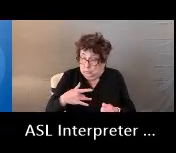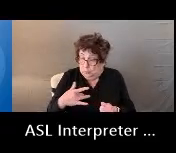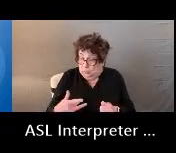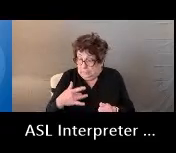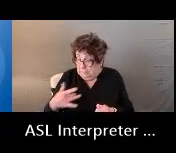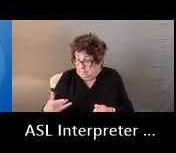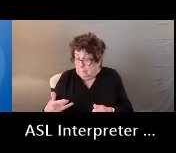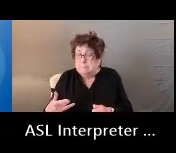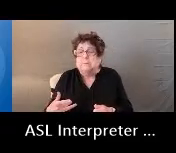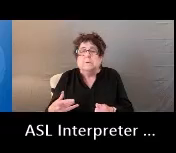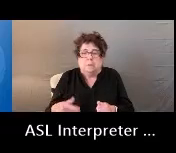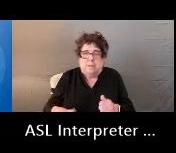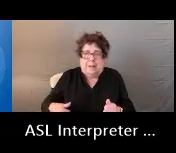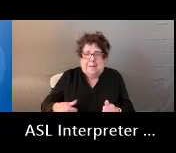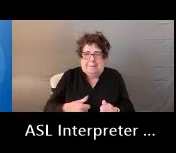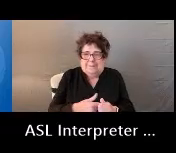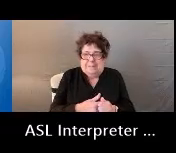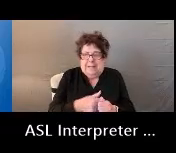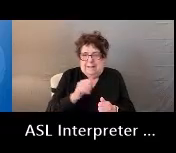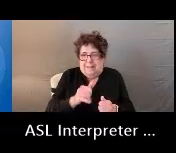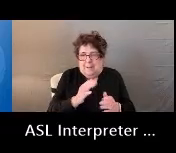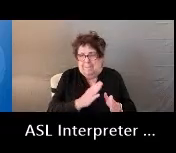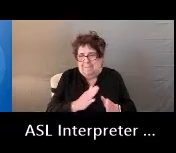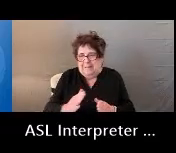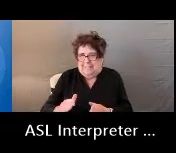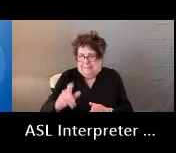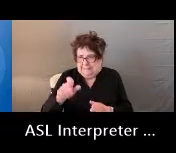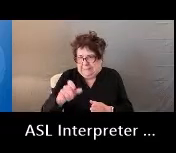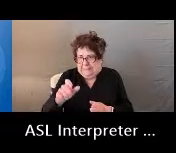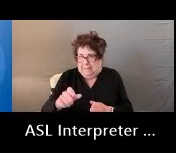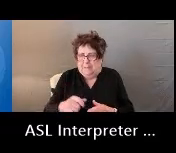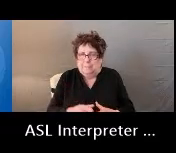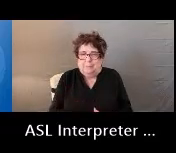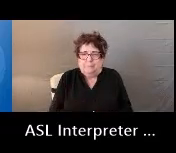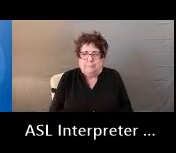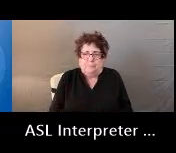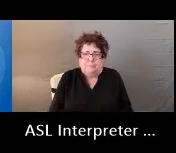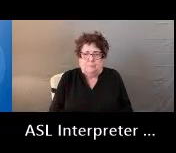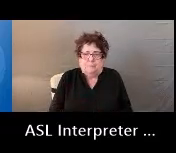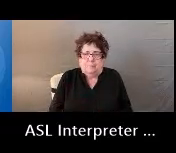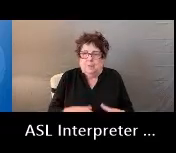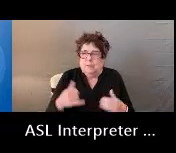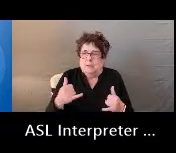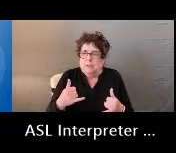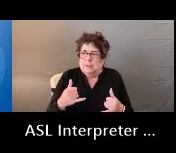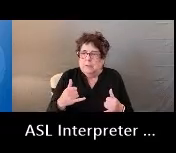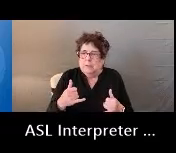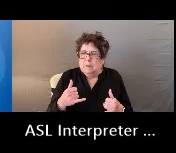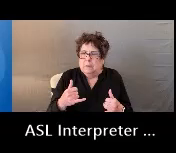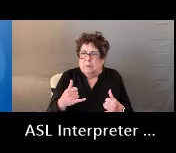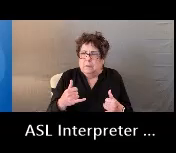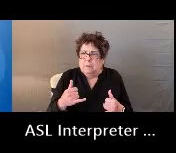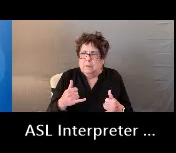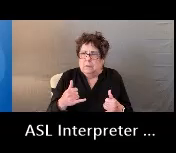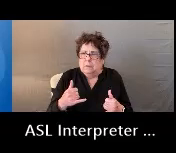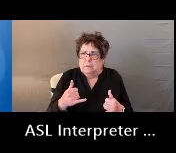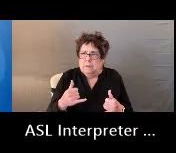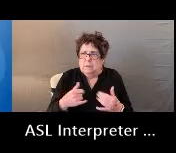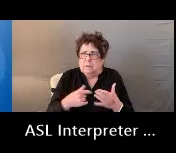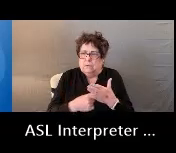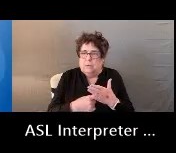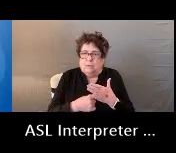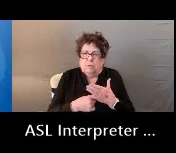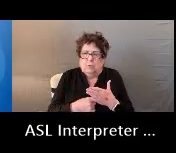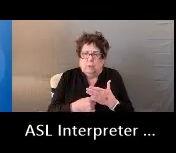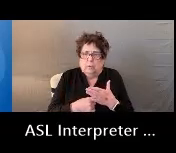needed. So let's go over a little bit. I think I tried to make this slide a